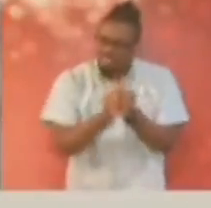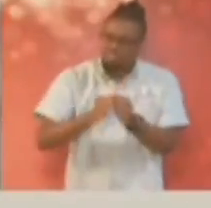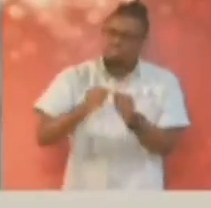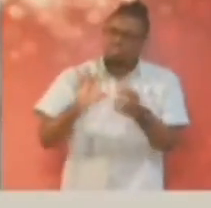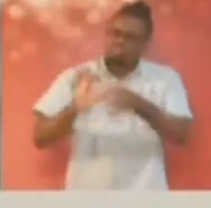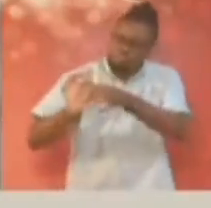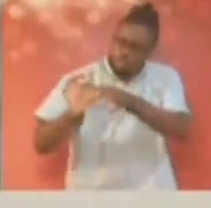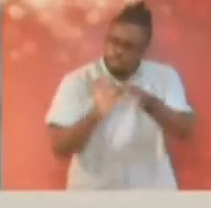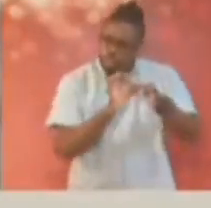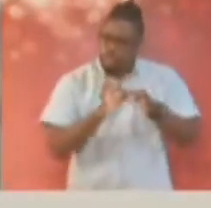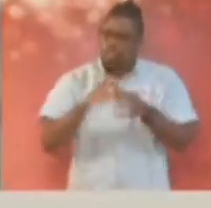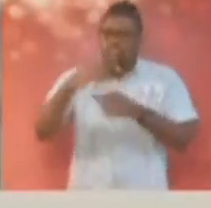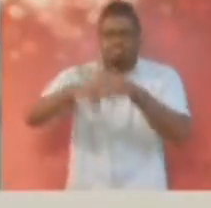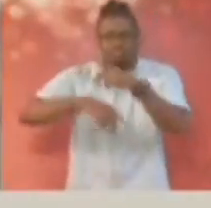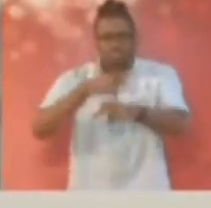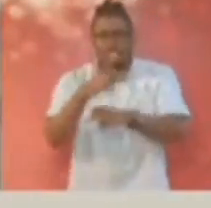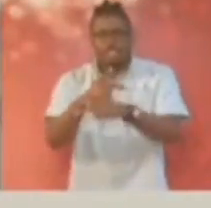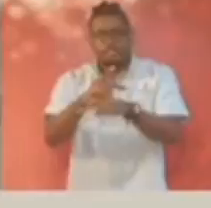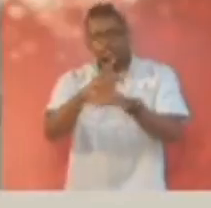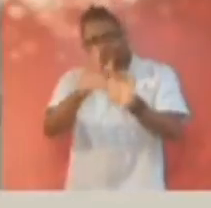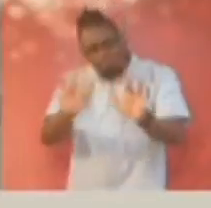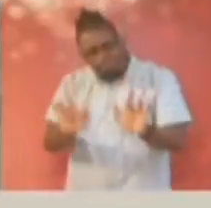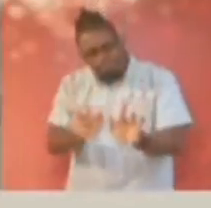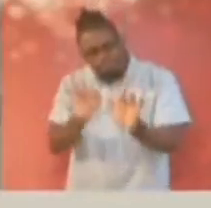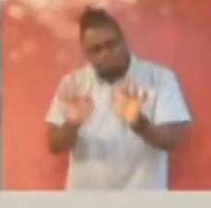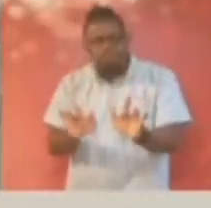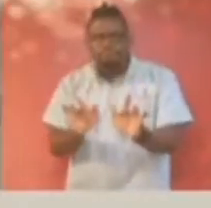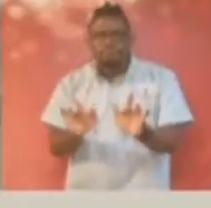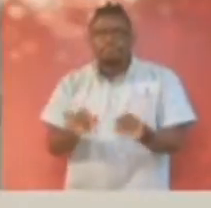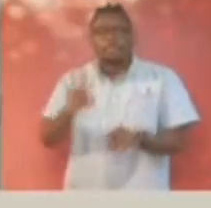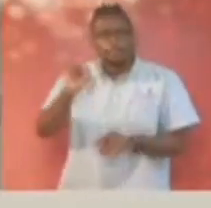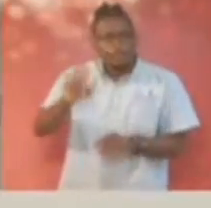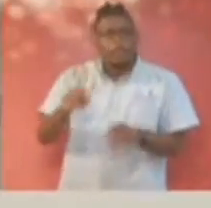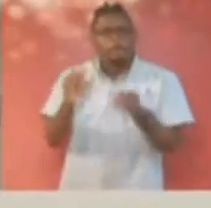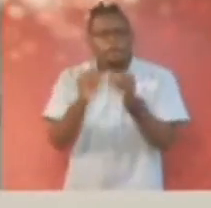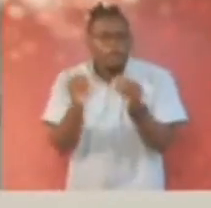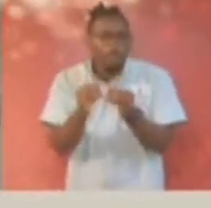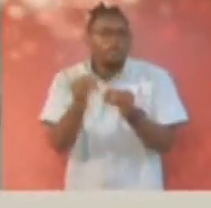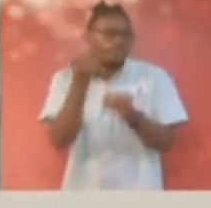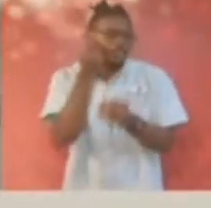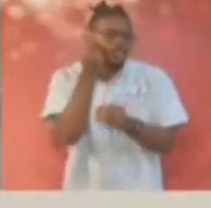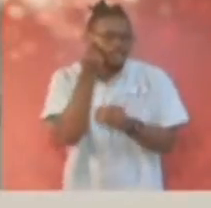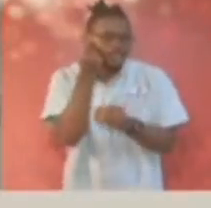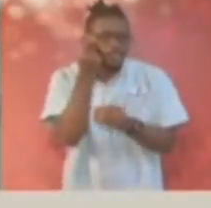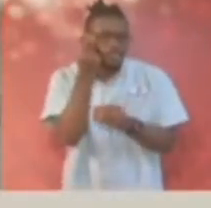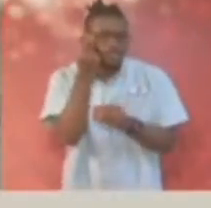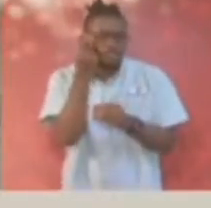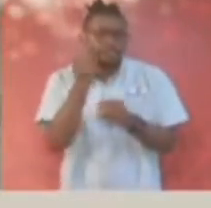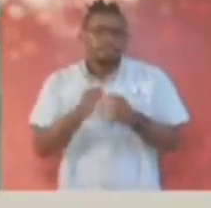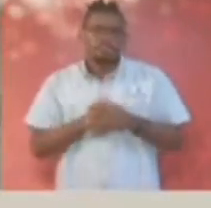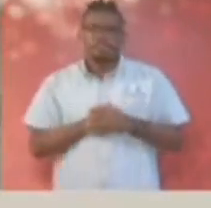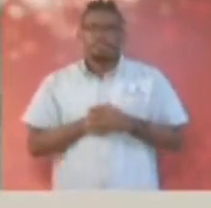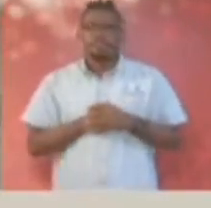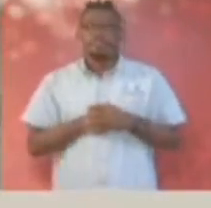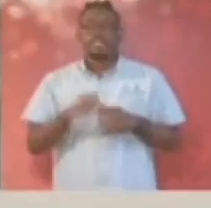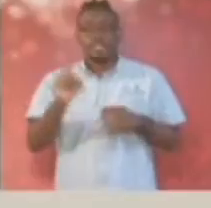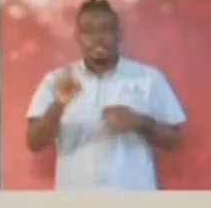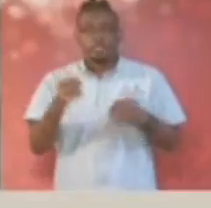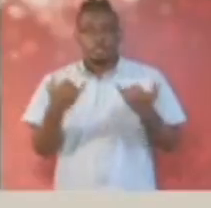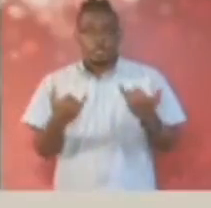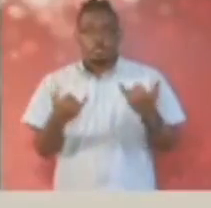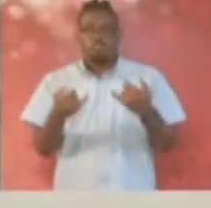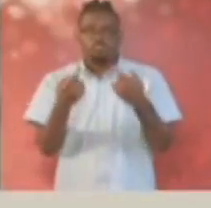and compassionate to each other, and be much more understanding as we address this collectively as a